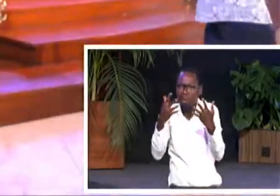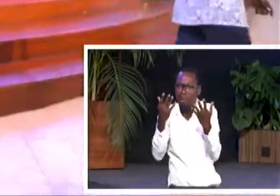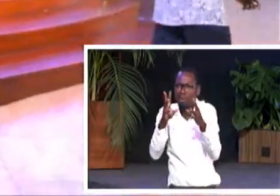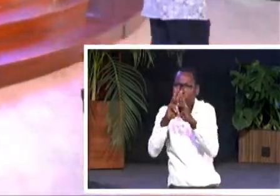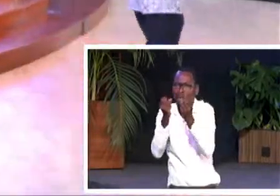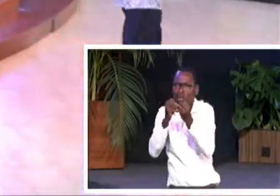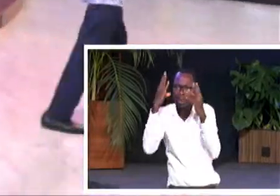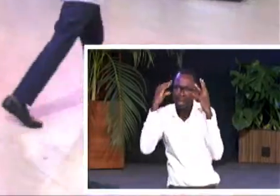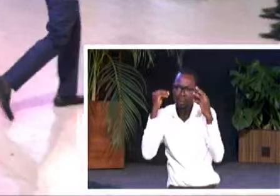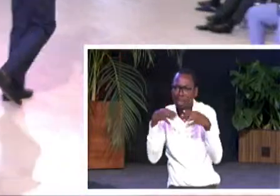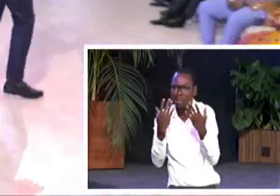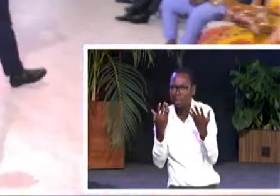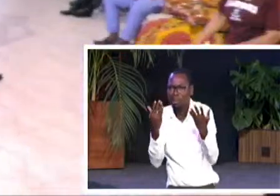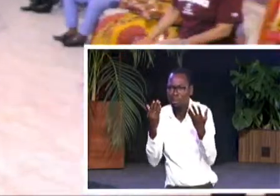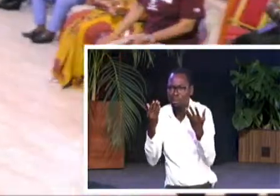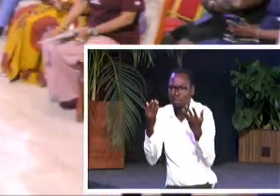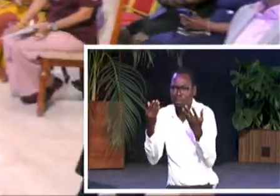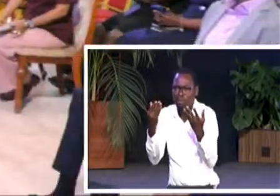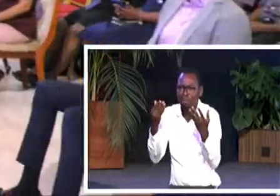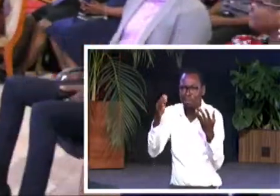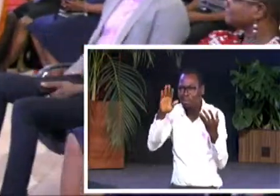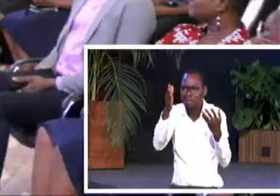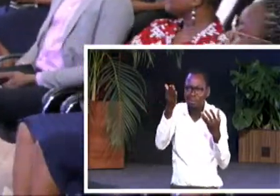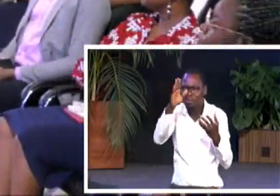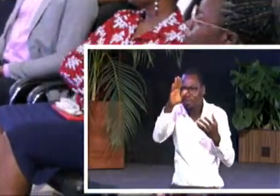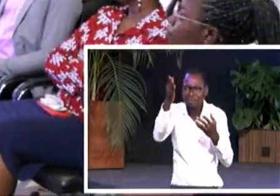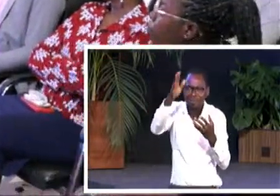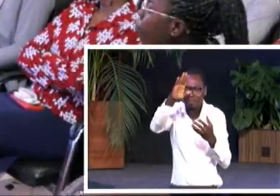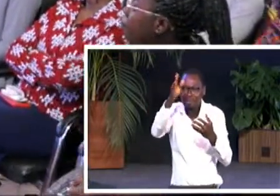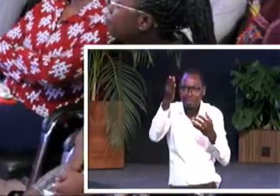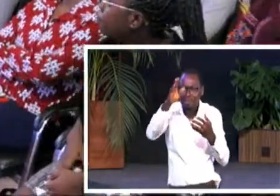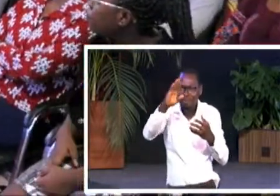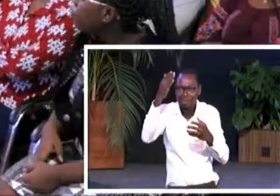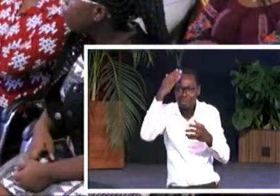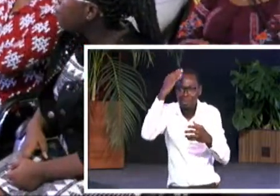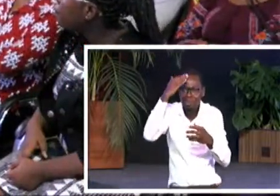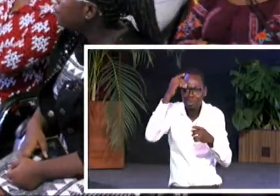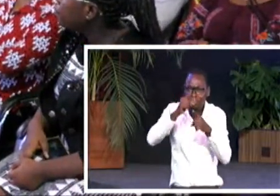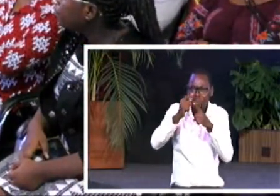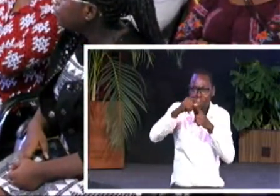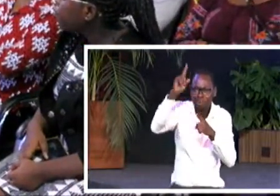I love to hear from them. It's very important. Maximus, one word.